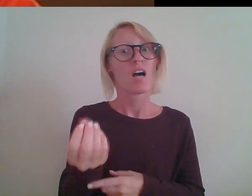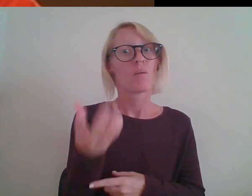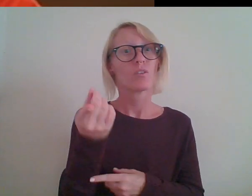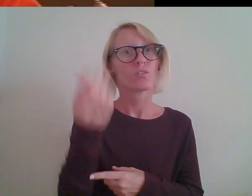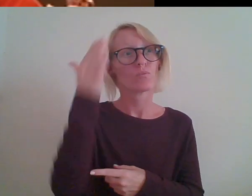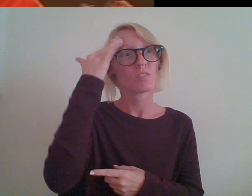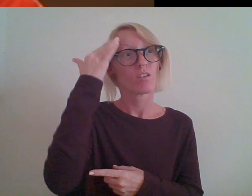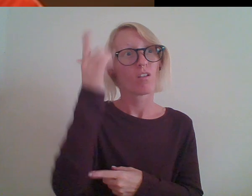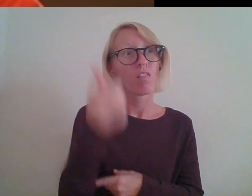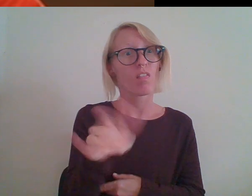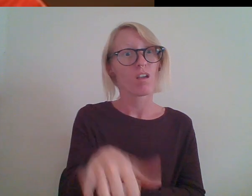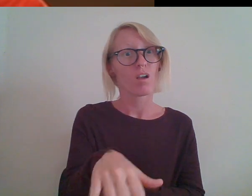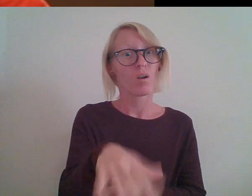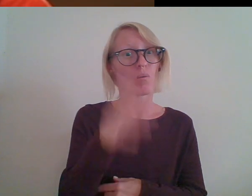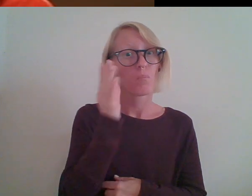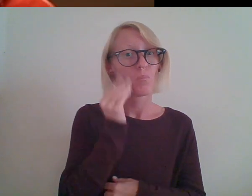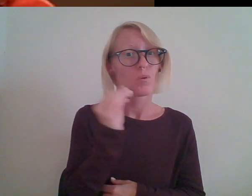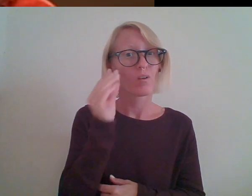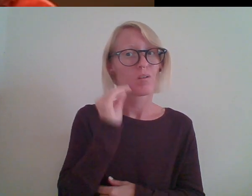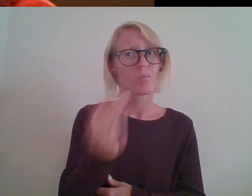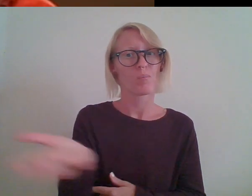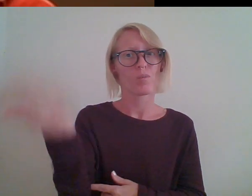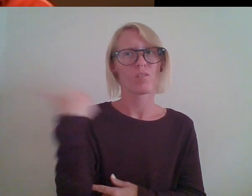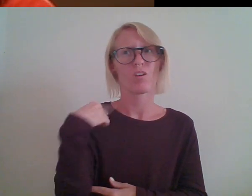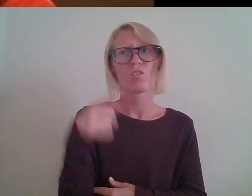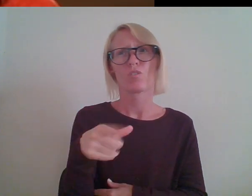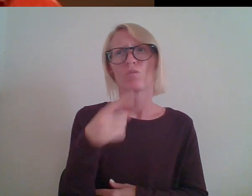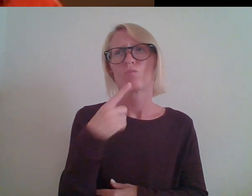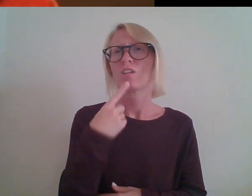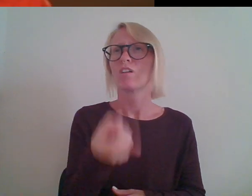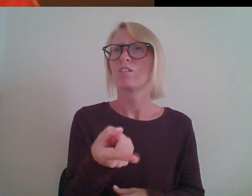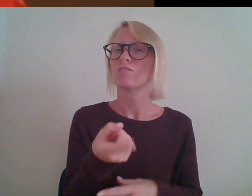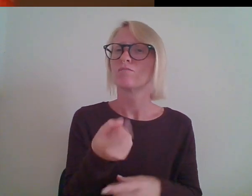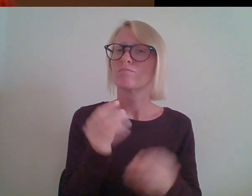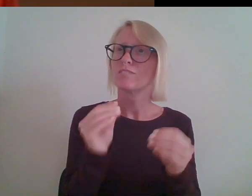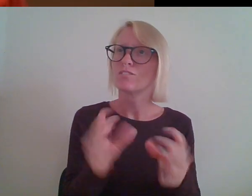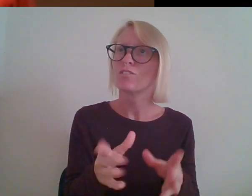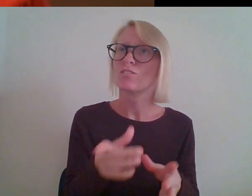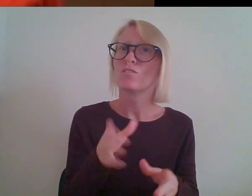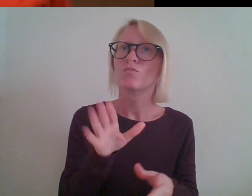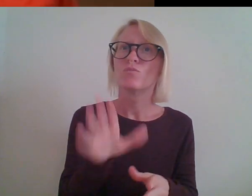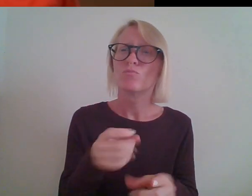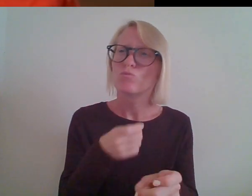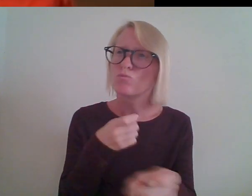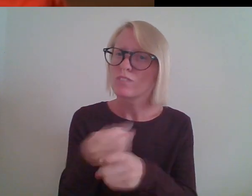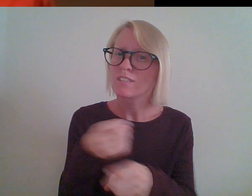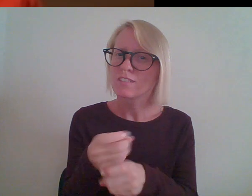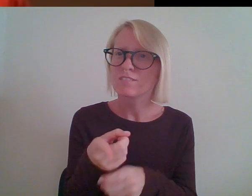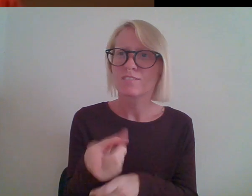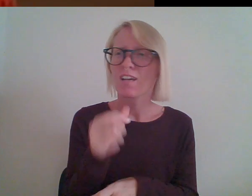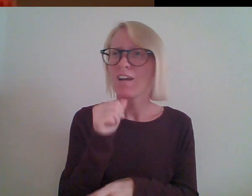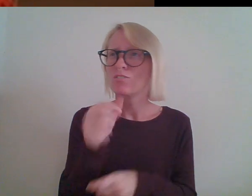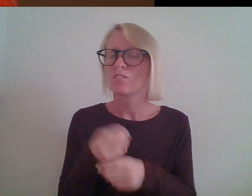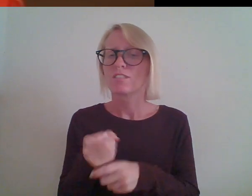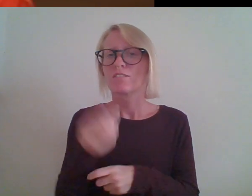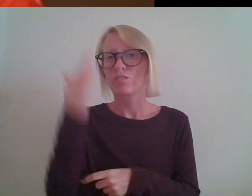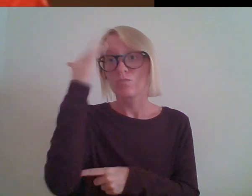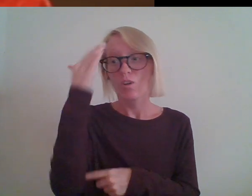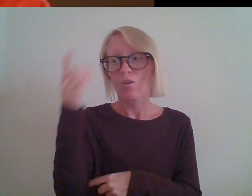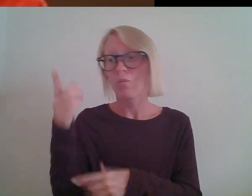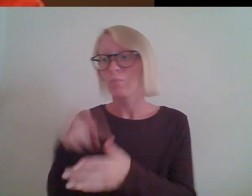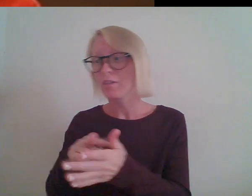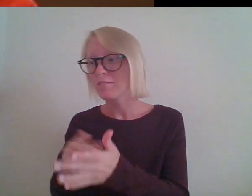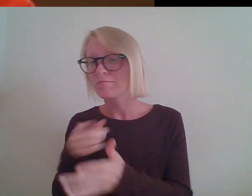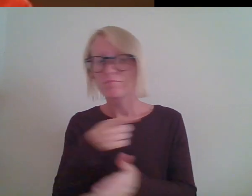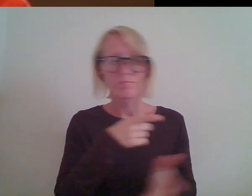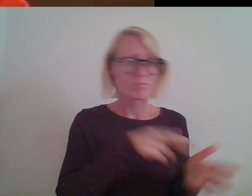your brain gets, and then you tell the teacher, you're tricky. It's not tricky if you know which is which. It's very easy.